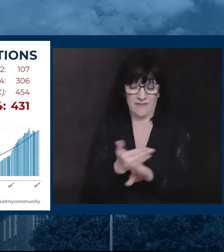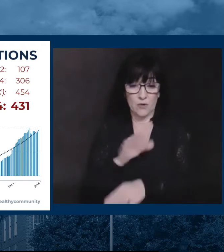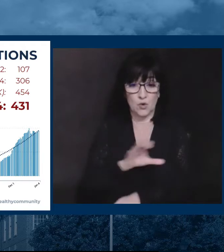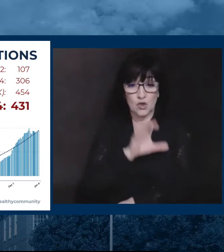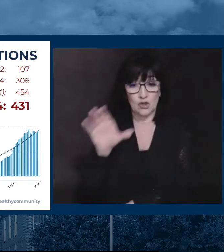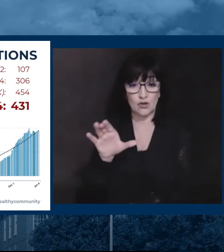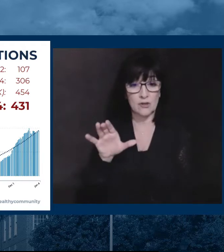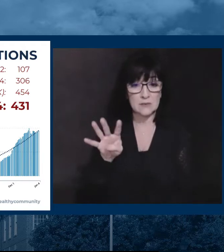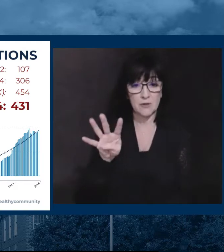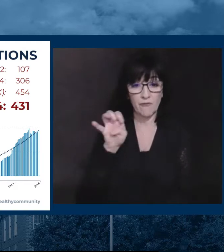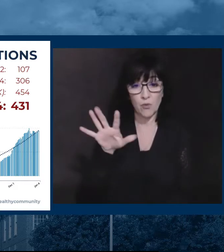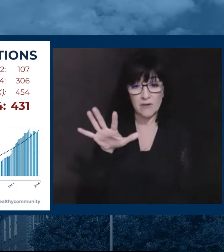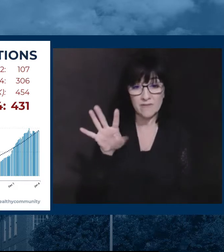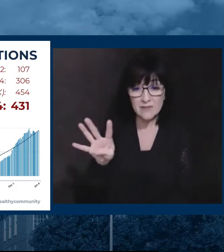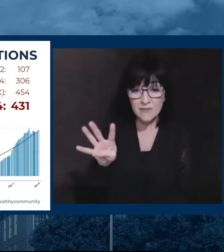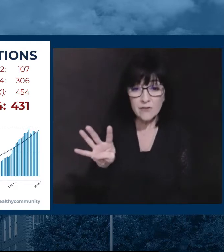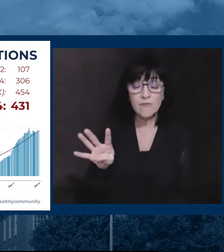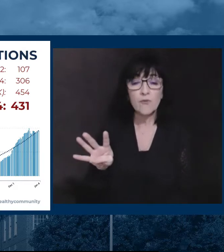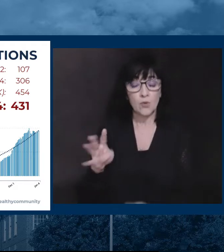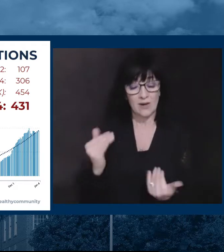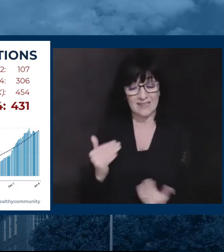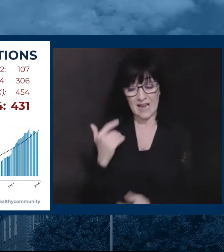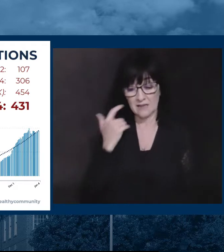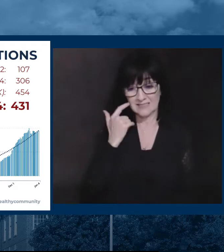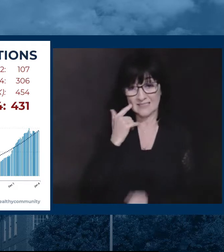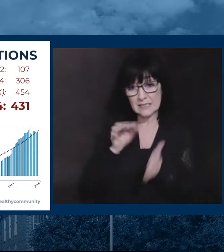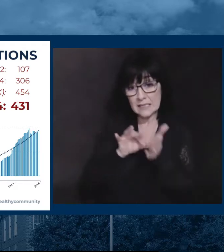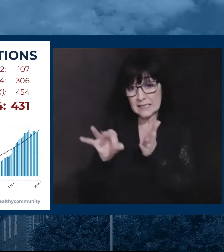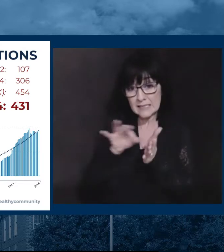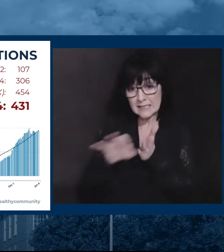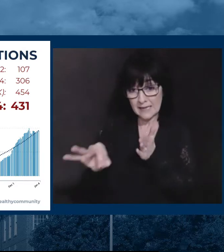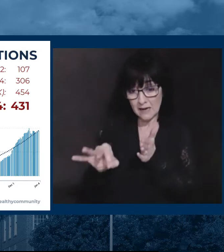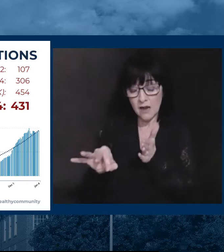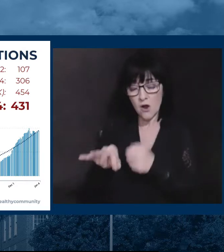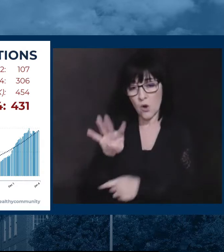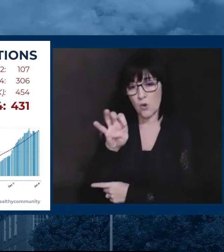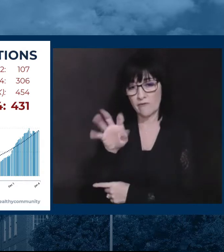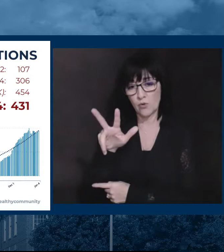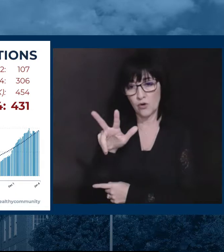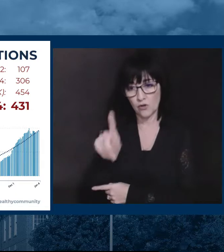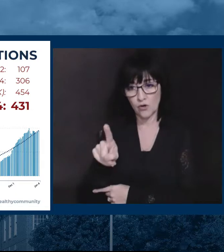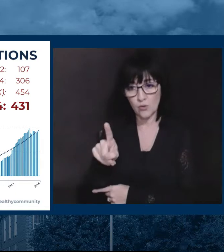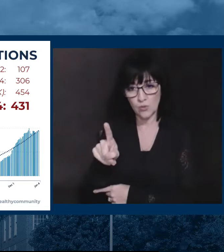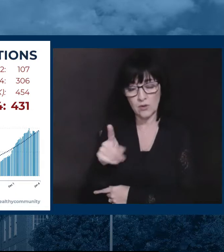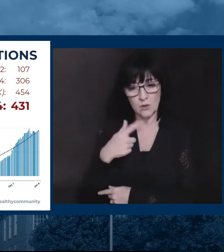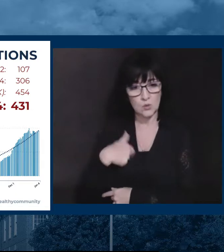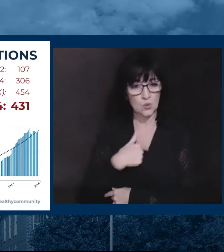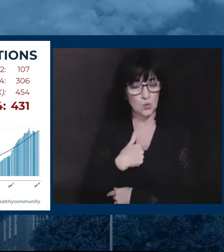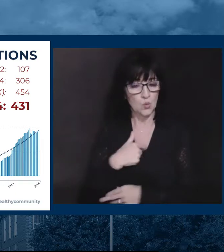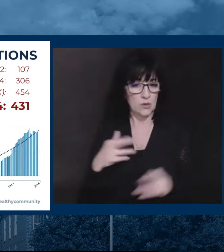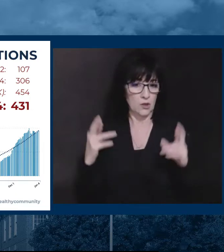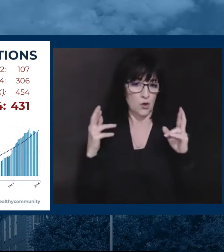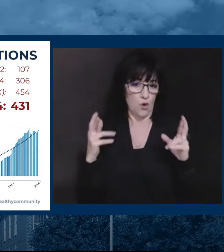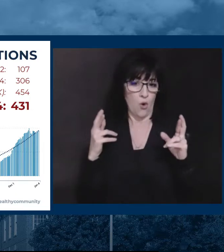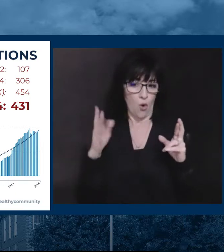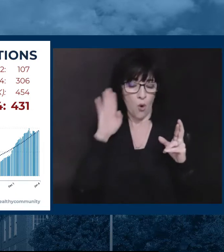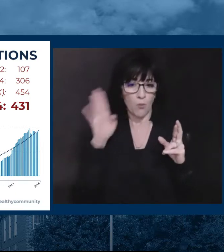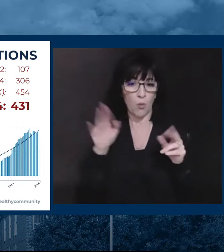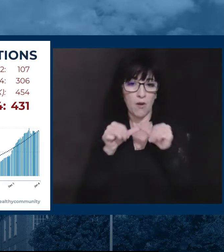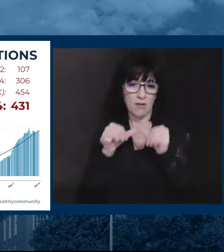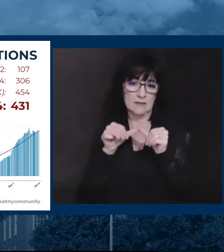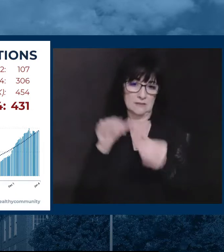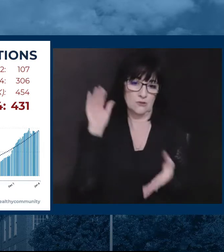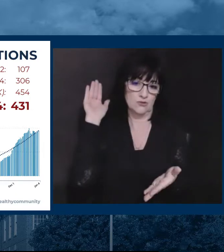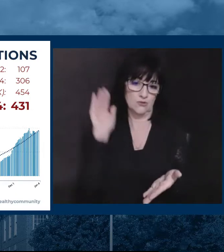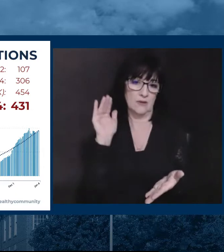that we don't see an additional surge on top of this. You can see things flattening out there for a number of days, and our hope